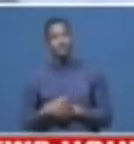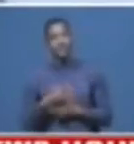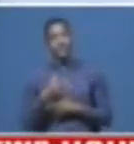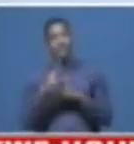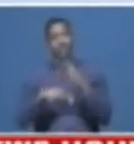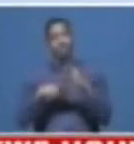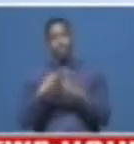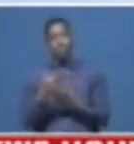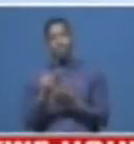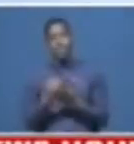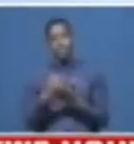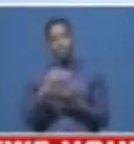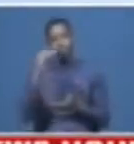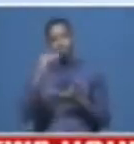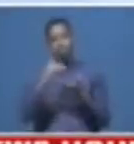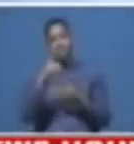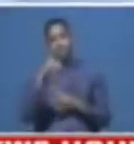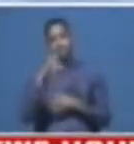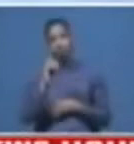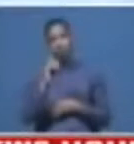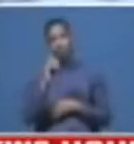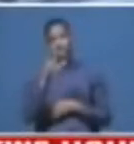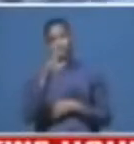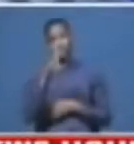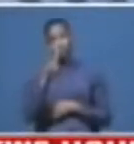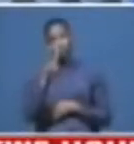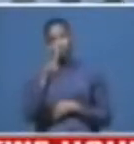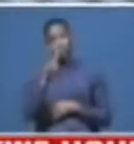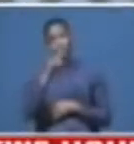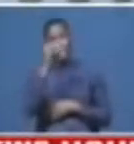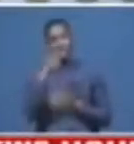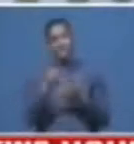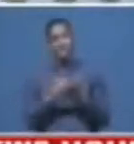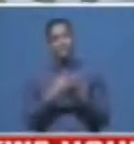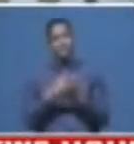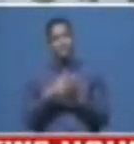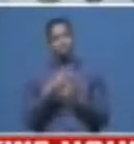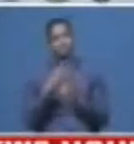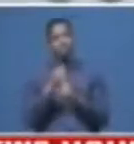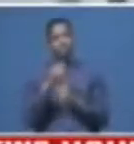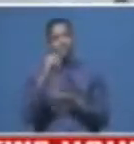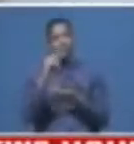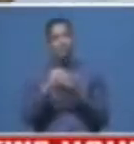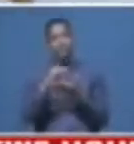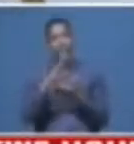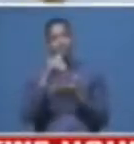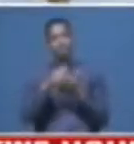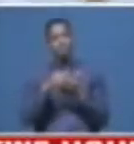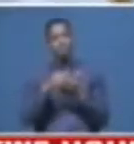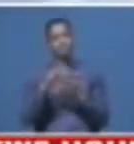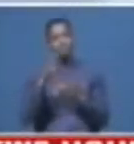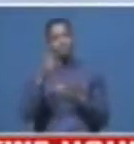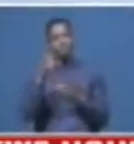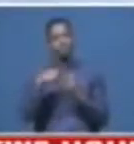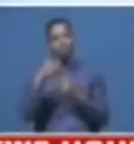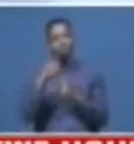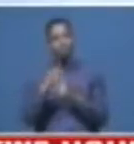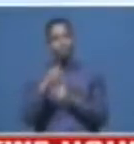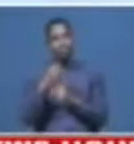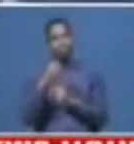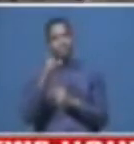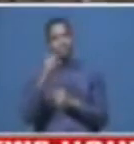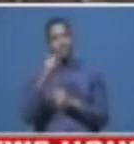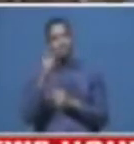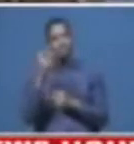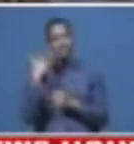Global funding reduced by 32% since Ghana attained a lower middle income status almost 10 years